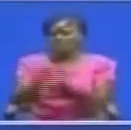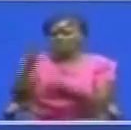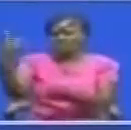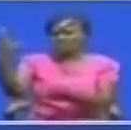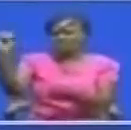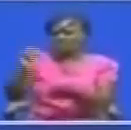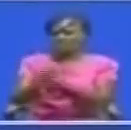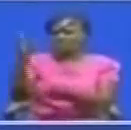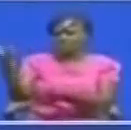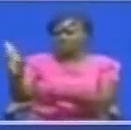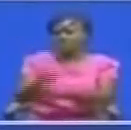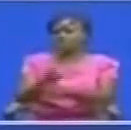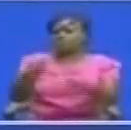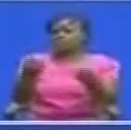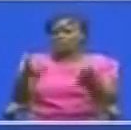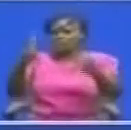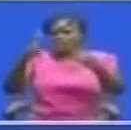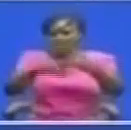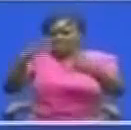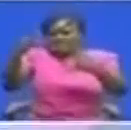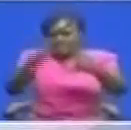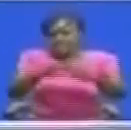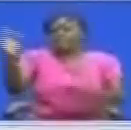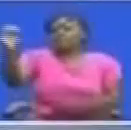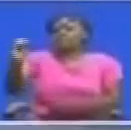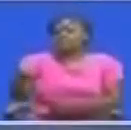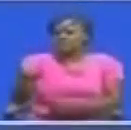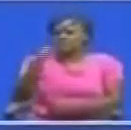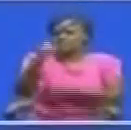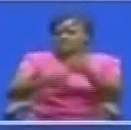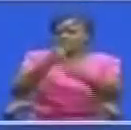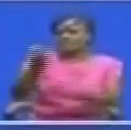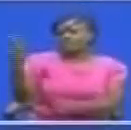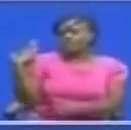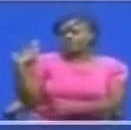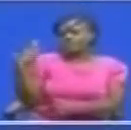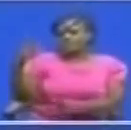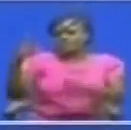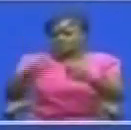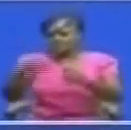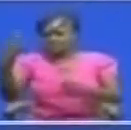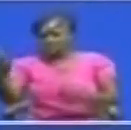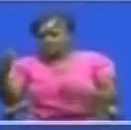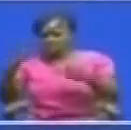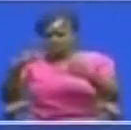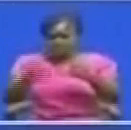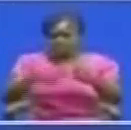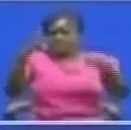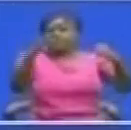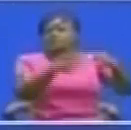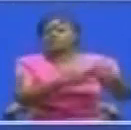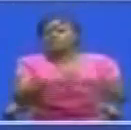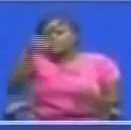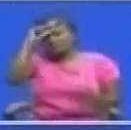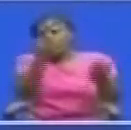2013-2014, our recurrent expenditure was 78%. Last year, it's going to be between 63-68%. This year, government